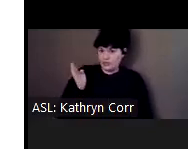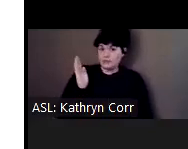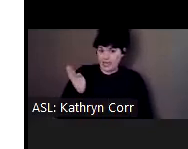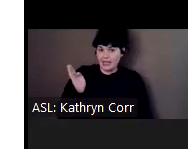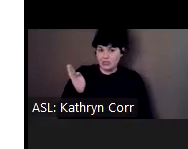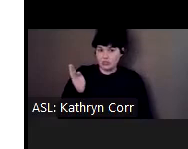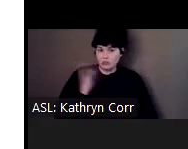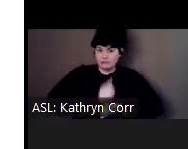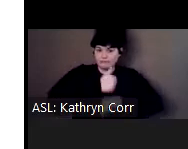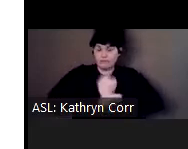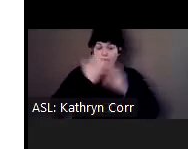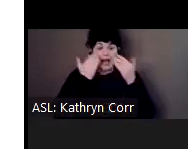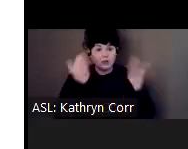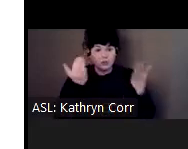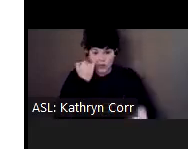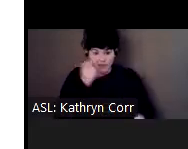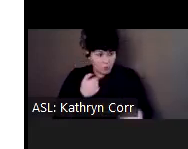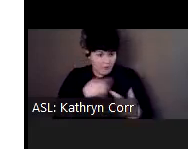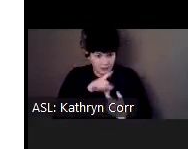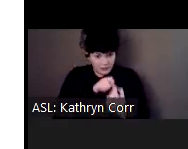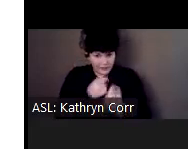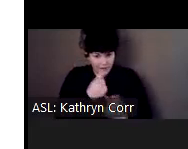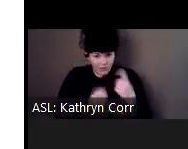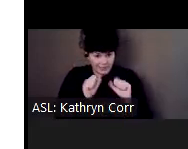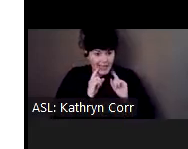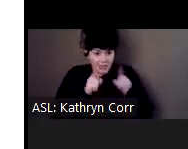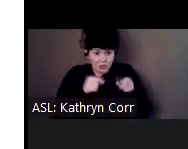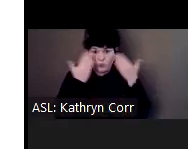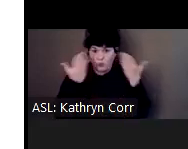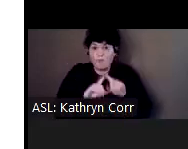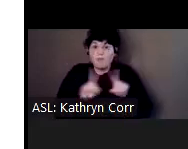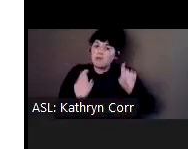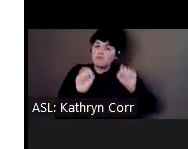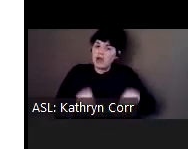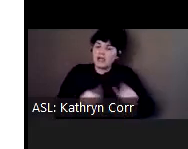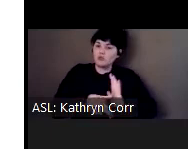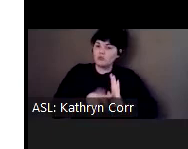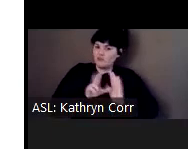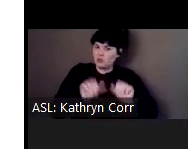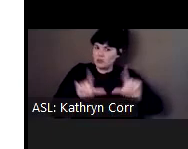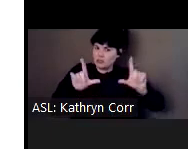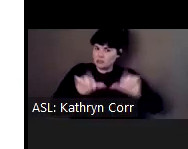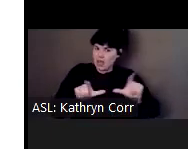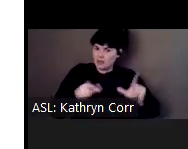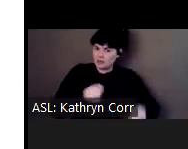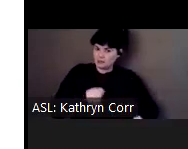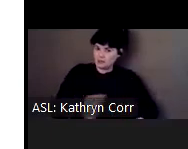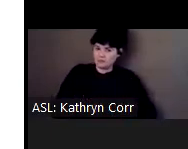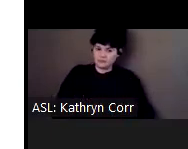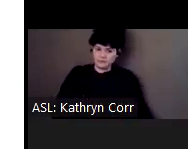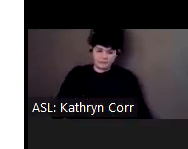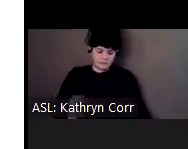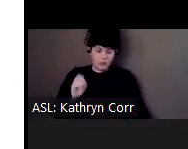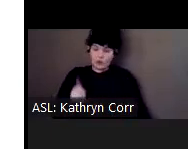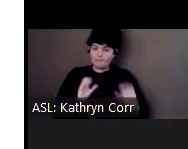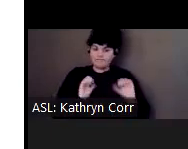can answer specific questions, but we could go through the slides still, I think, if need be. Okay, that sounds